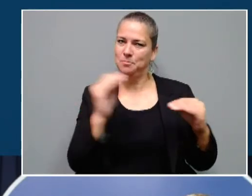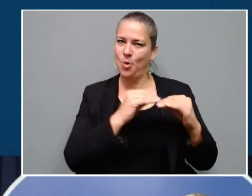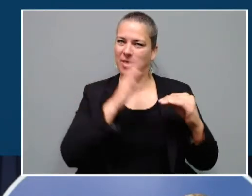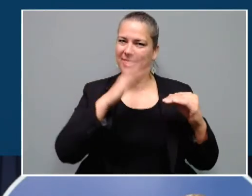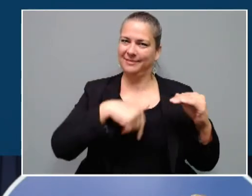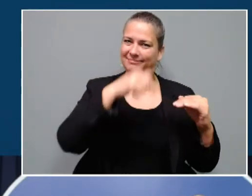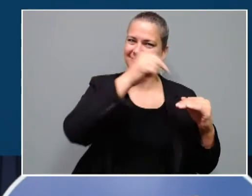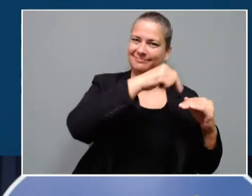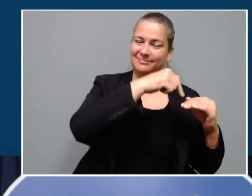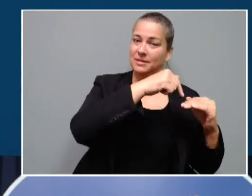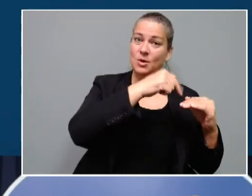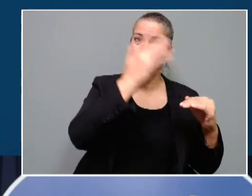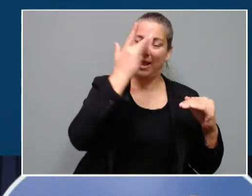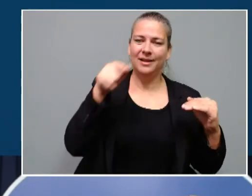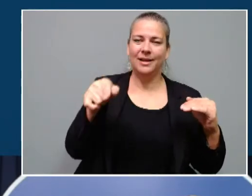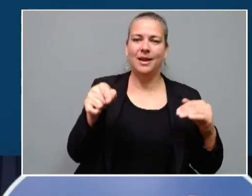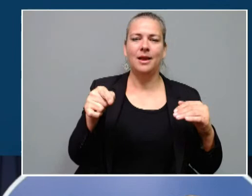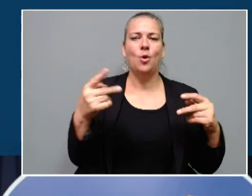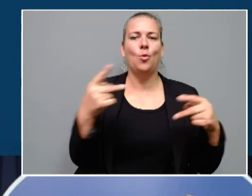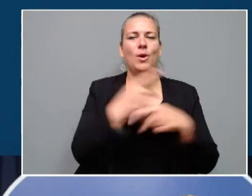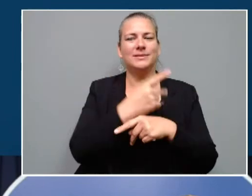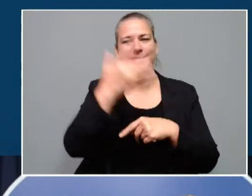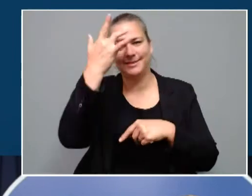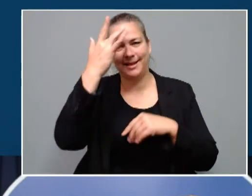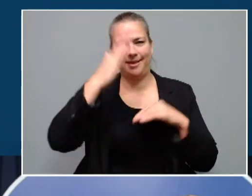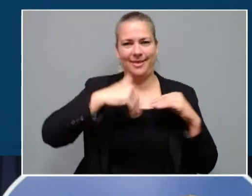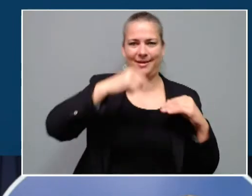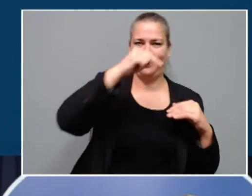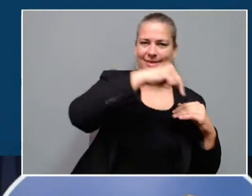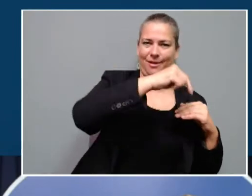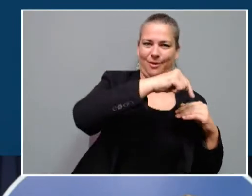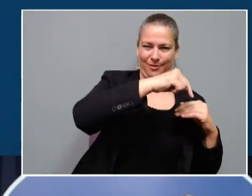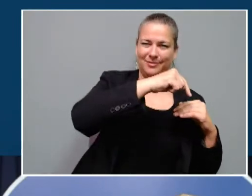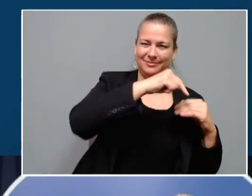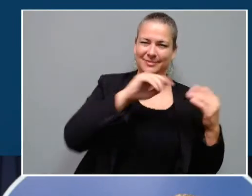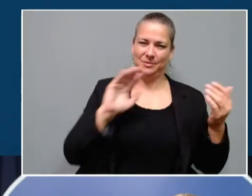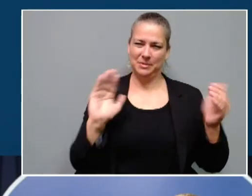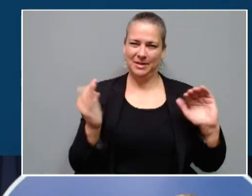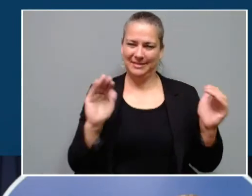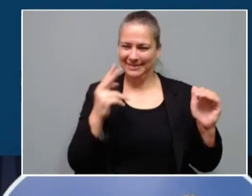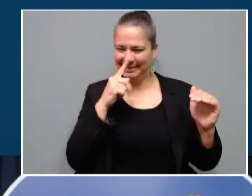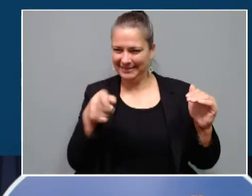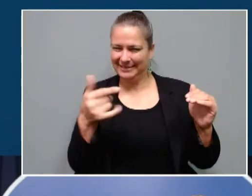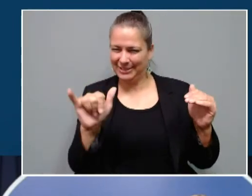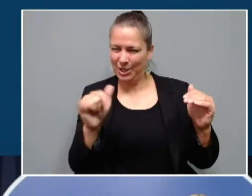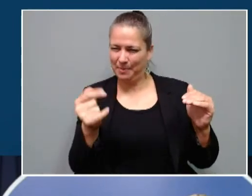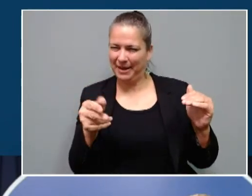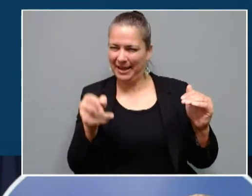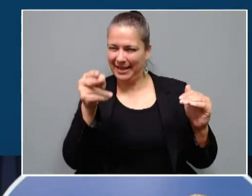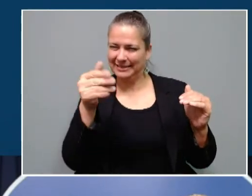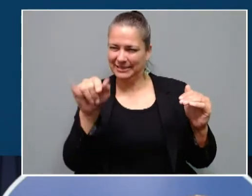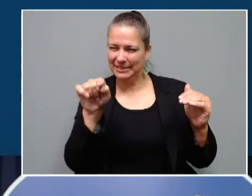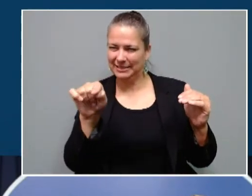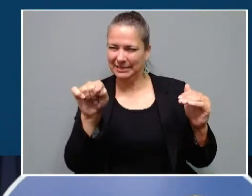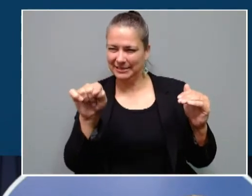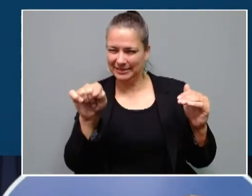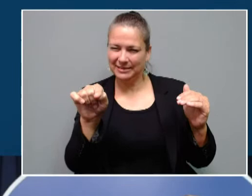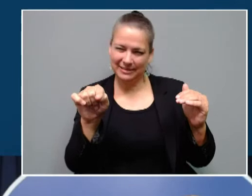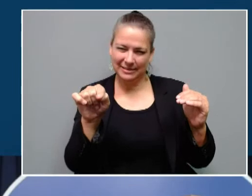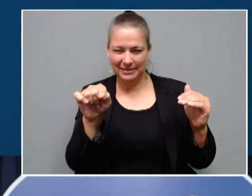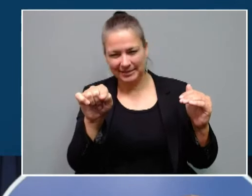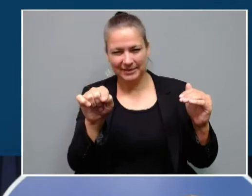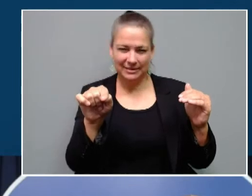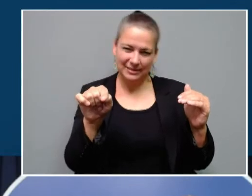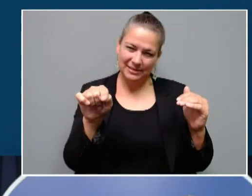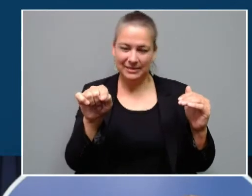infects and what their outcomes are. We definitely saw a rise in ventilator use. I don't know if we've seen in our history, certainly not in